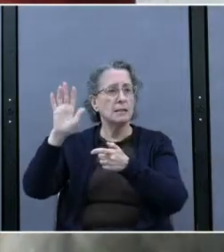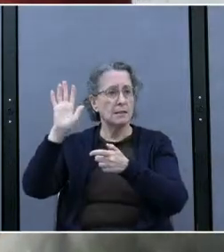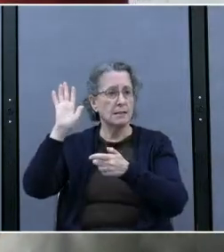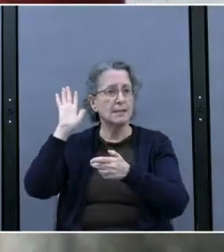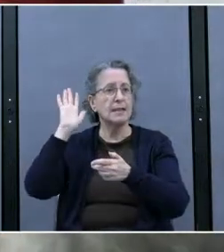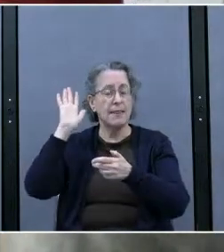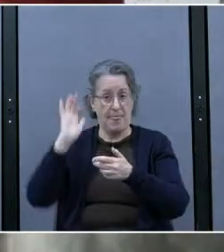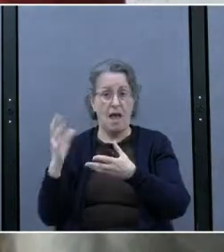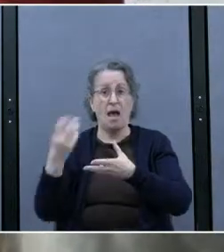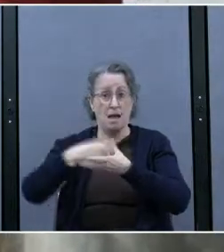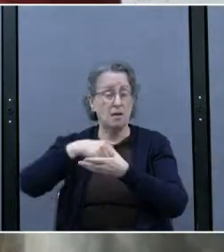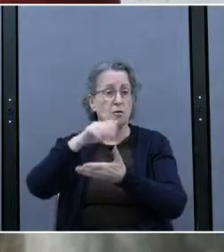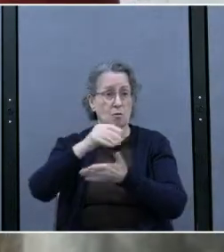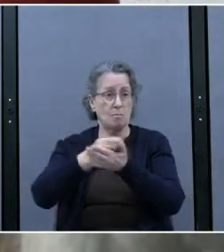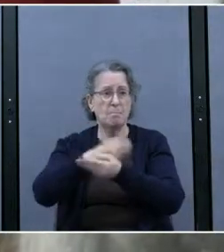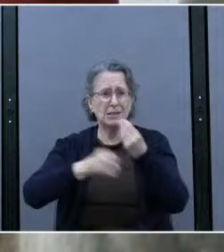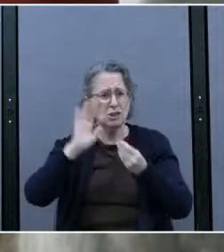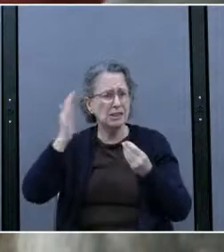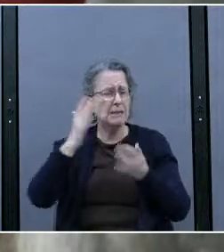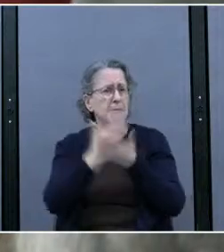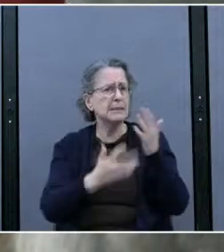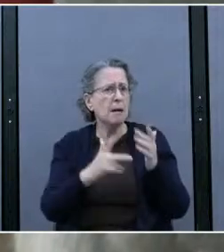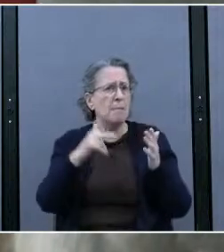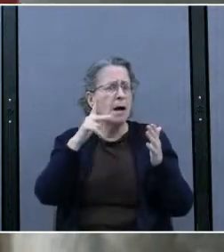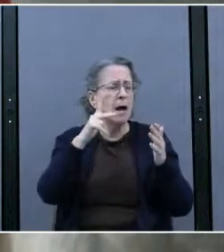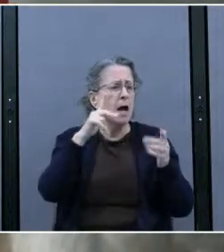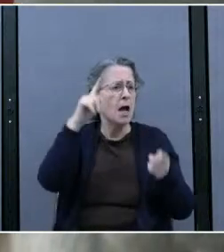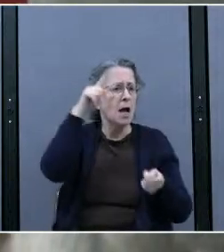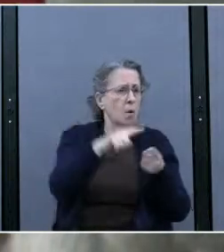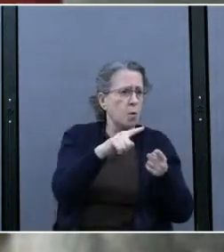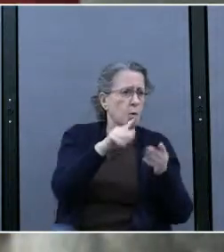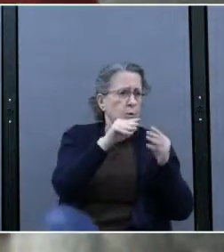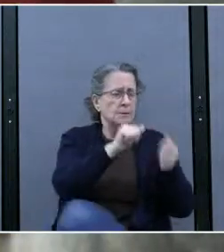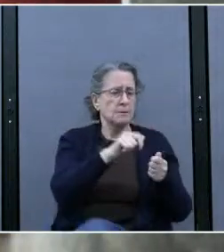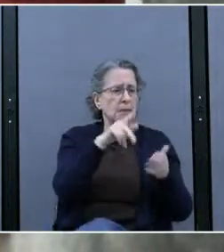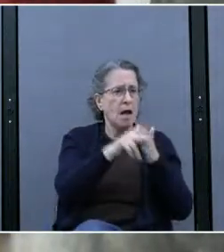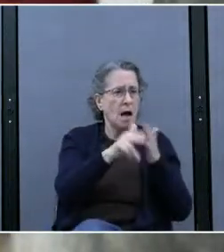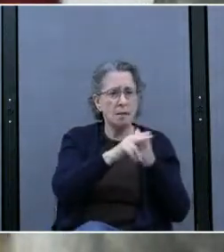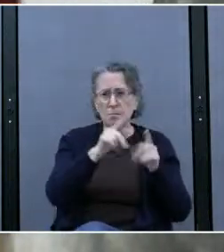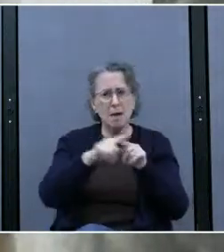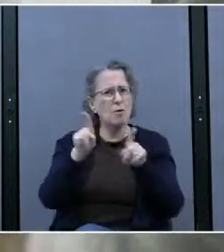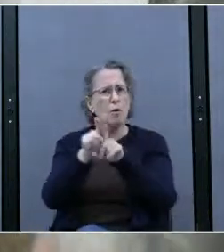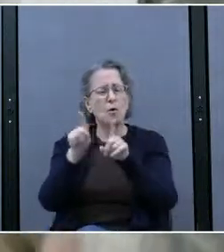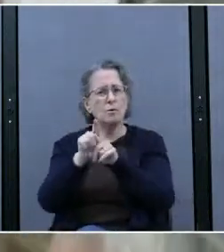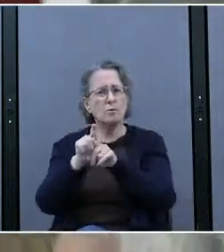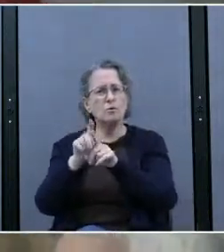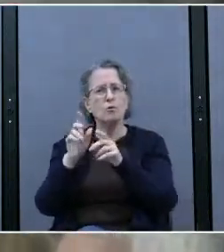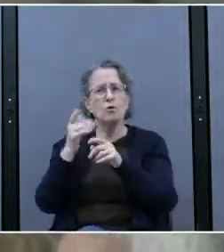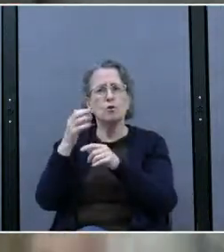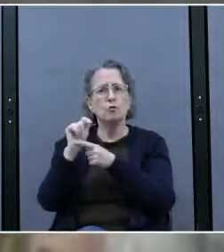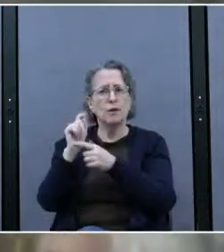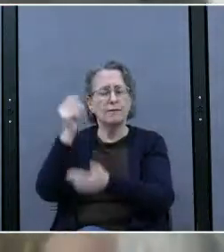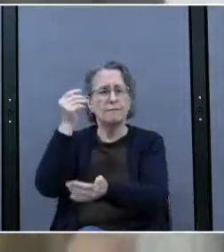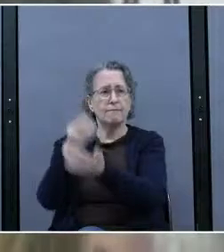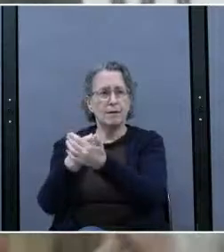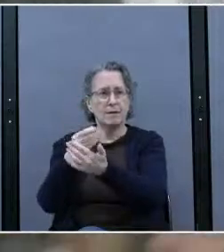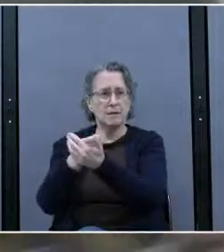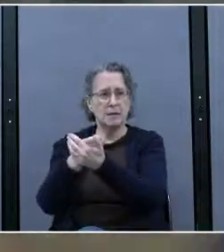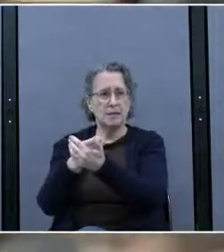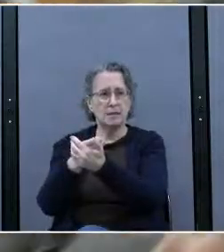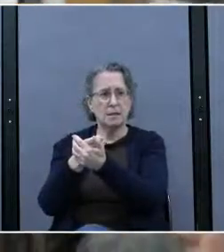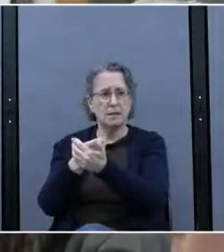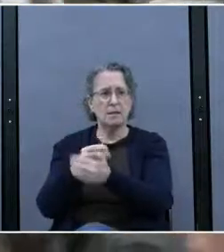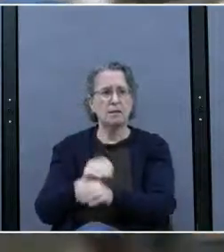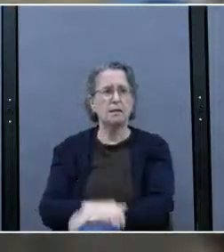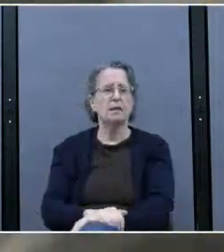there's some library cuts, but also isn't there going to be a big investment? Okay, question about library funding.